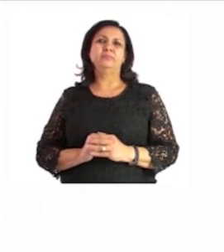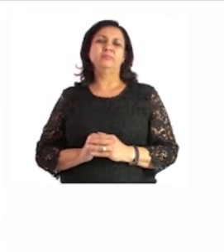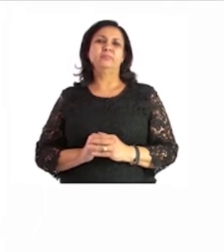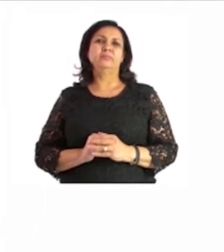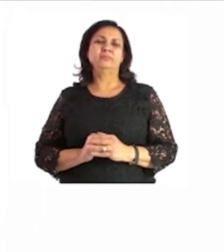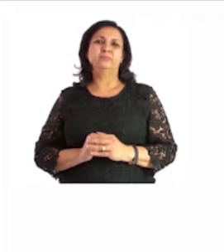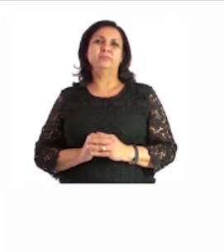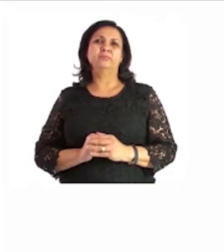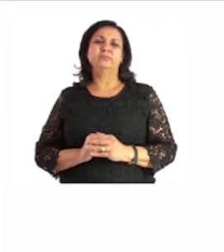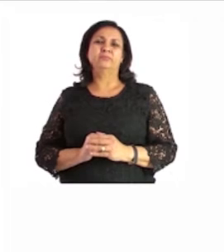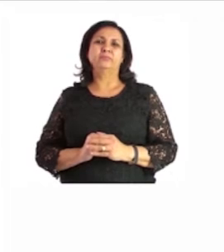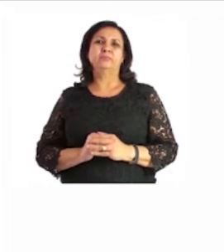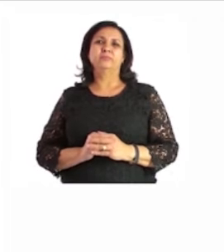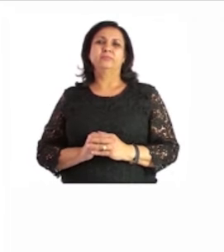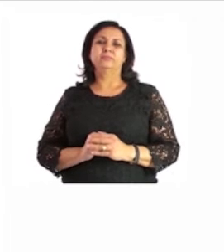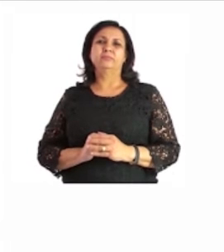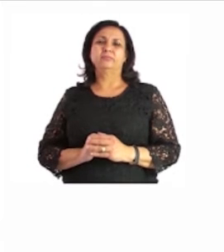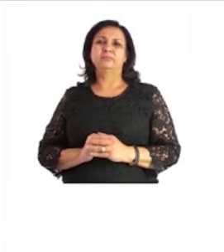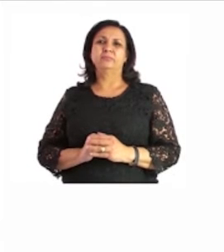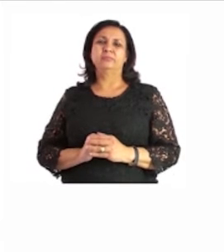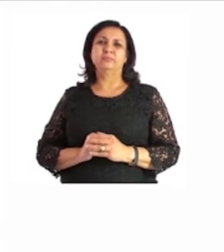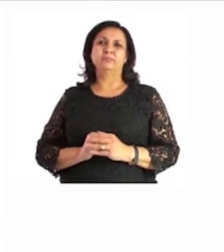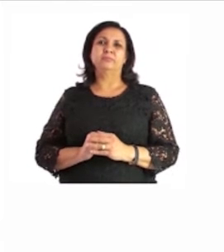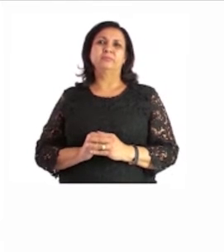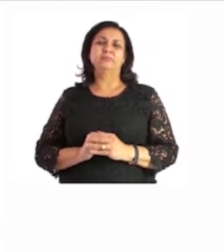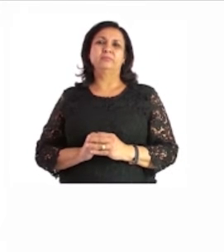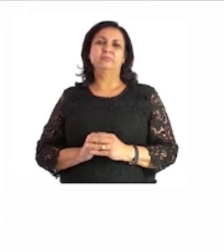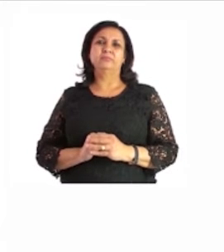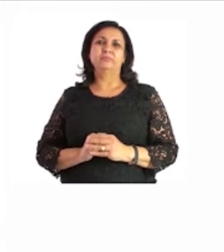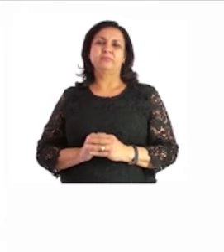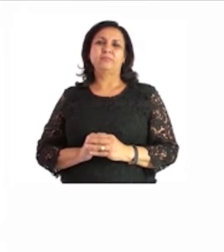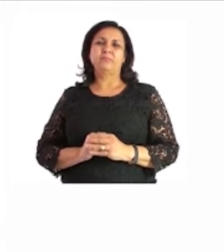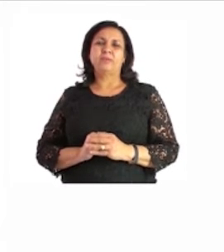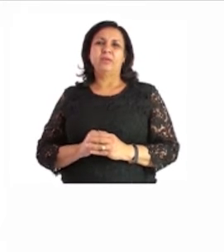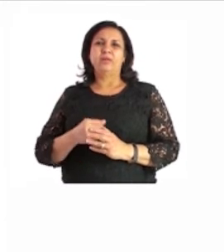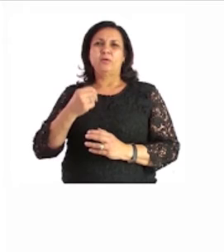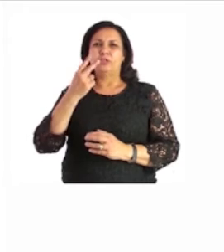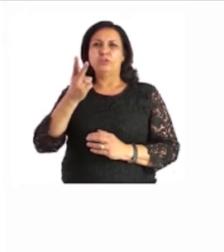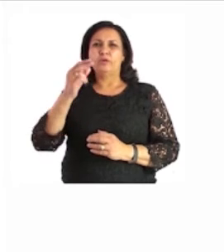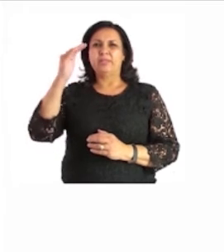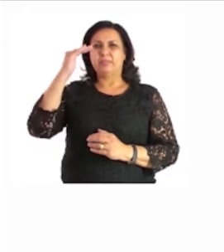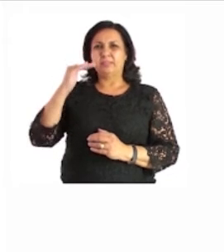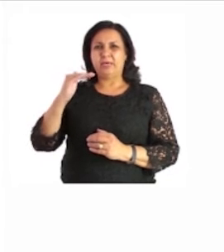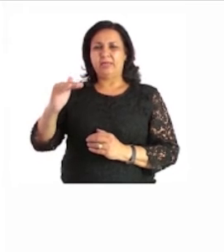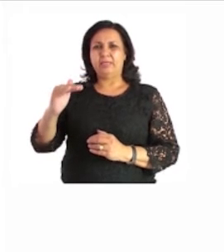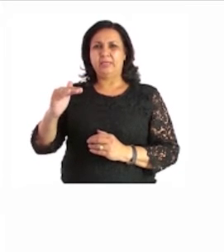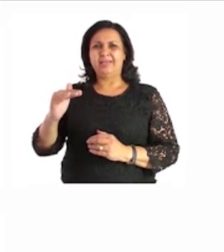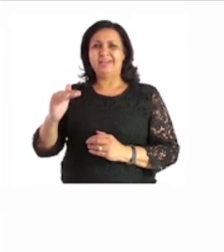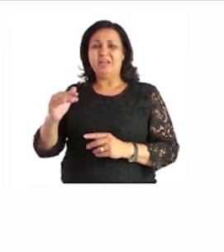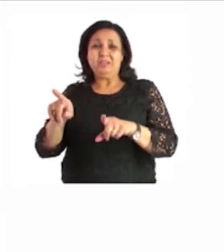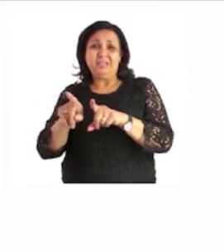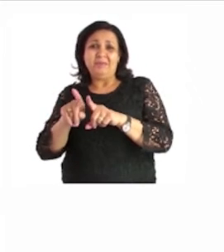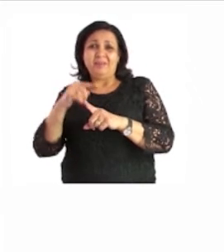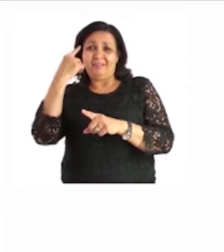line across to join with the other 4. Let's look at the second one. Yes, it looks like a